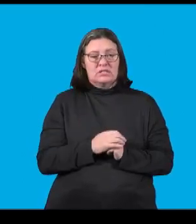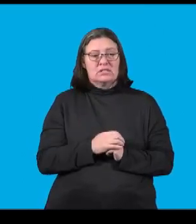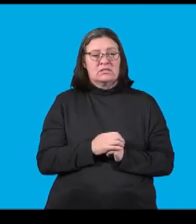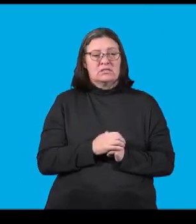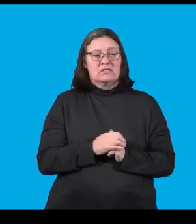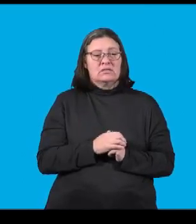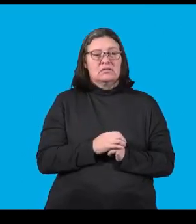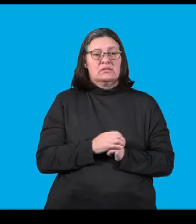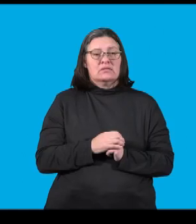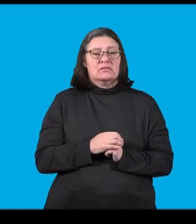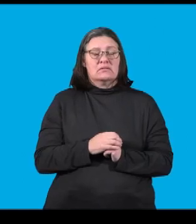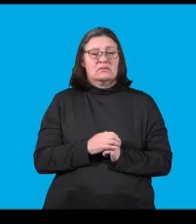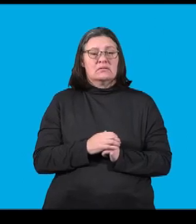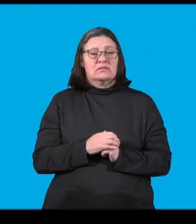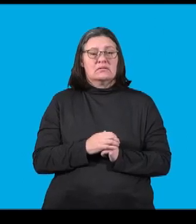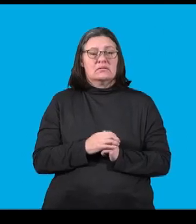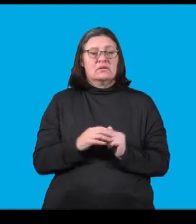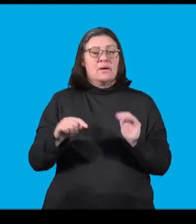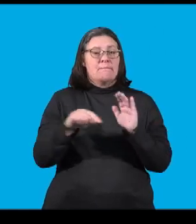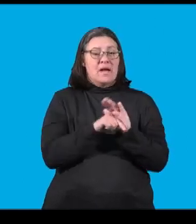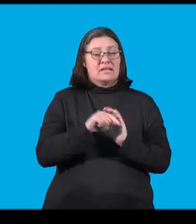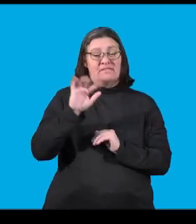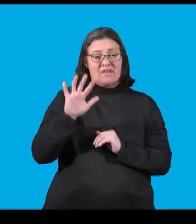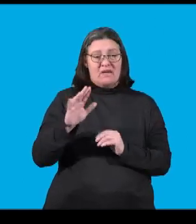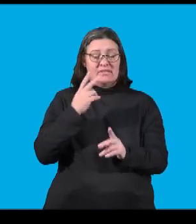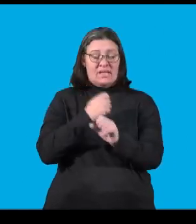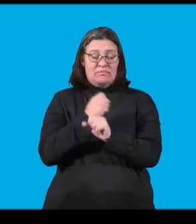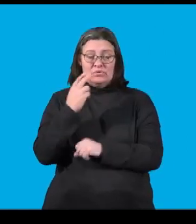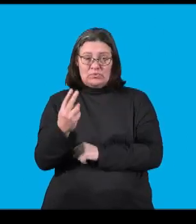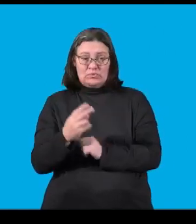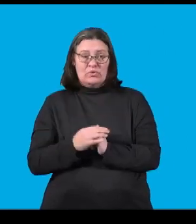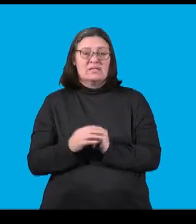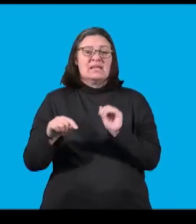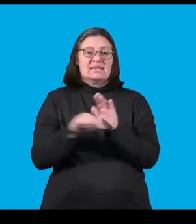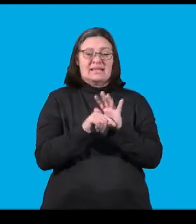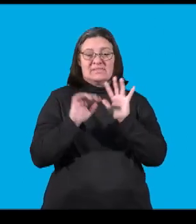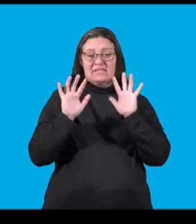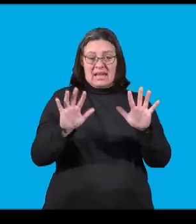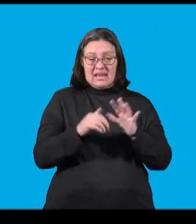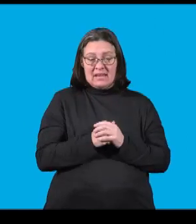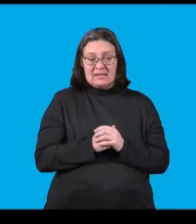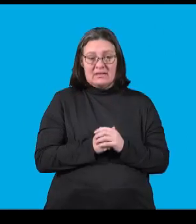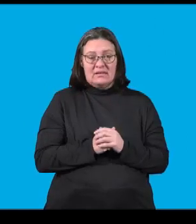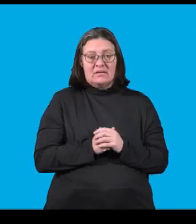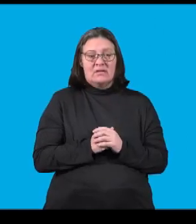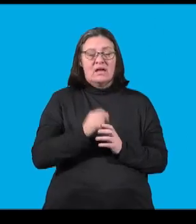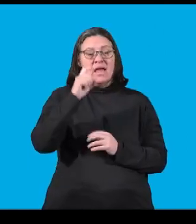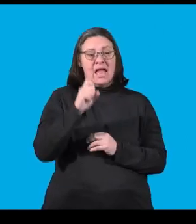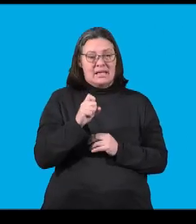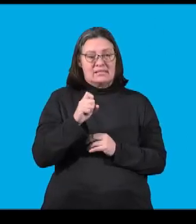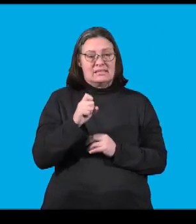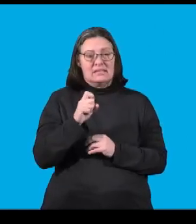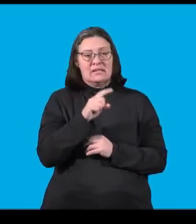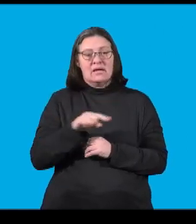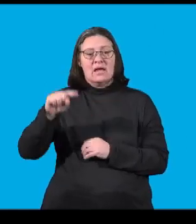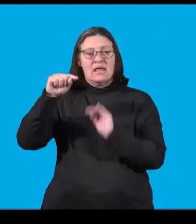third. All right. Minus 5 times 2 is negative 10. X